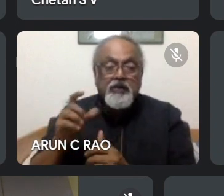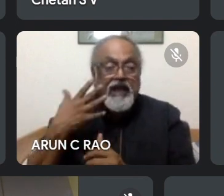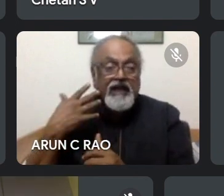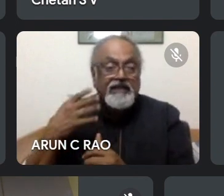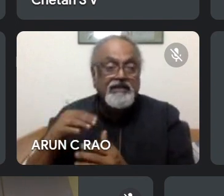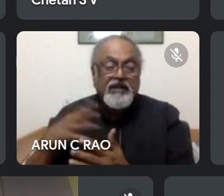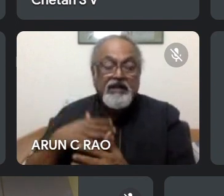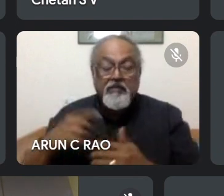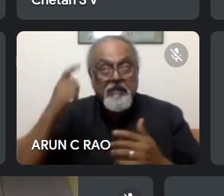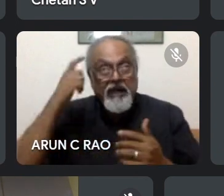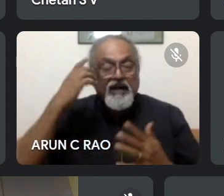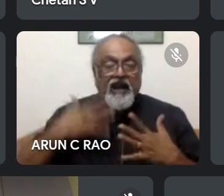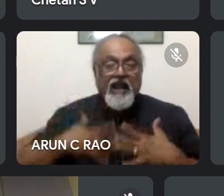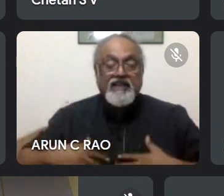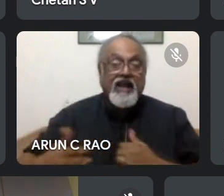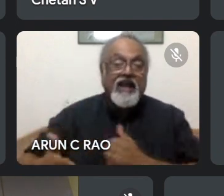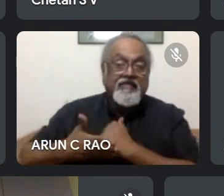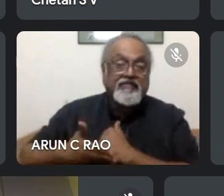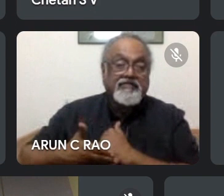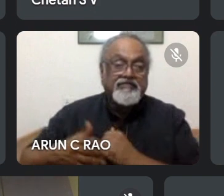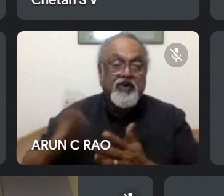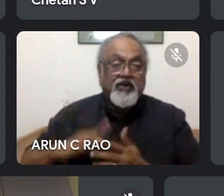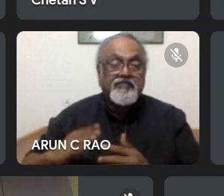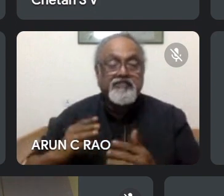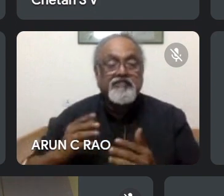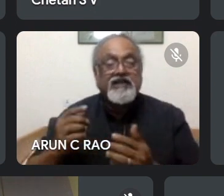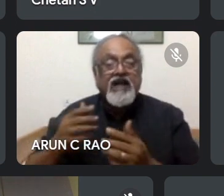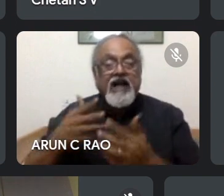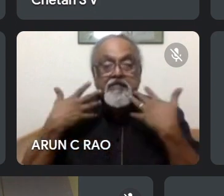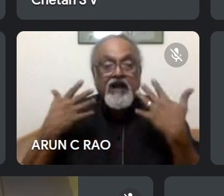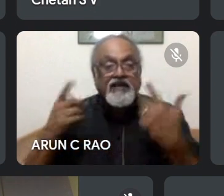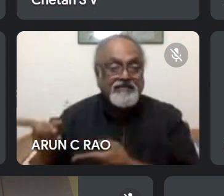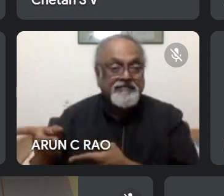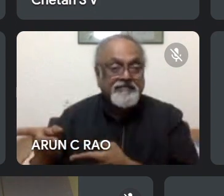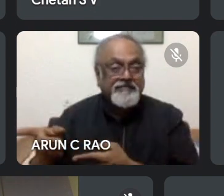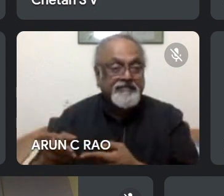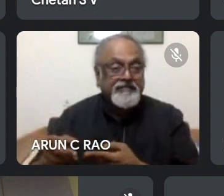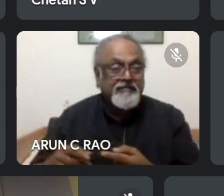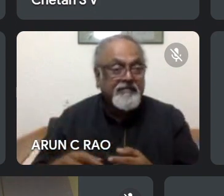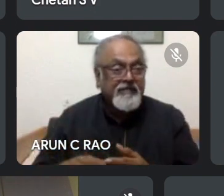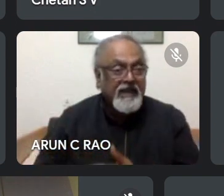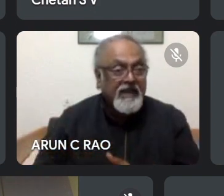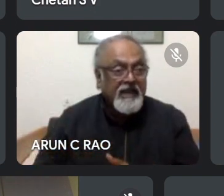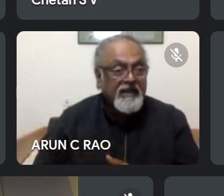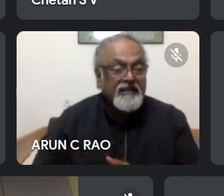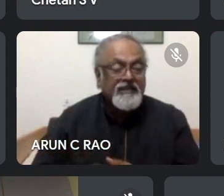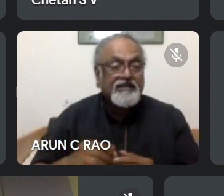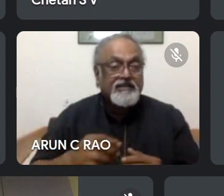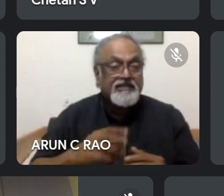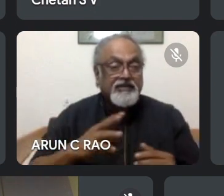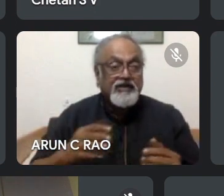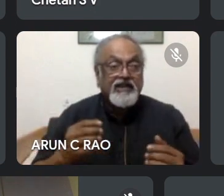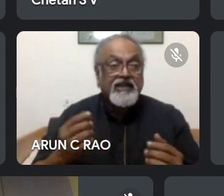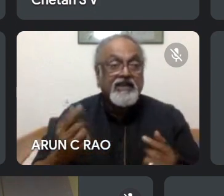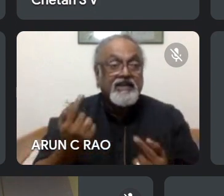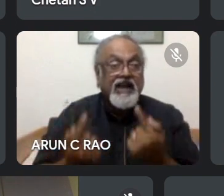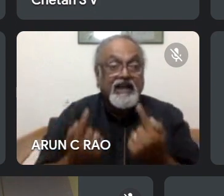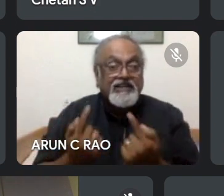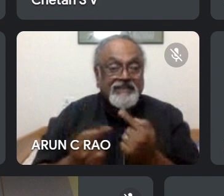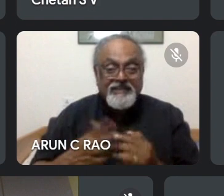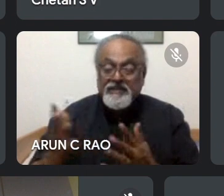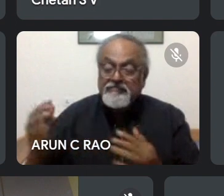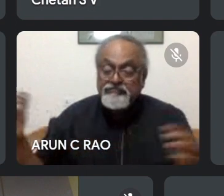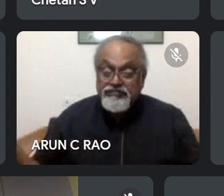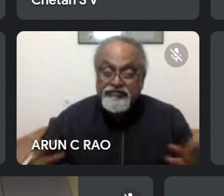mental health in check. I do a lot of gardening. Just got myself 3 kilos worth of tomatoes. So if anyone wants tomatoes, please get